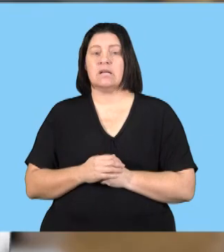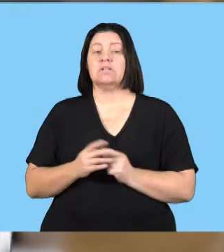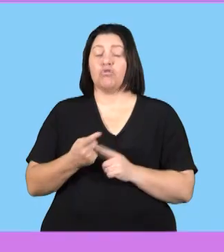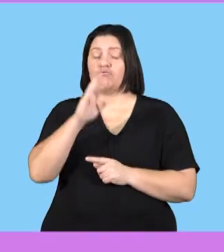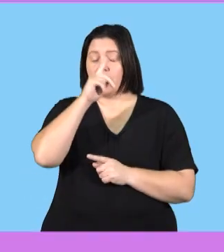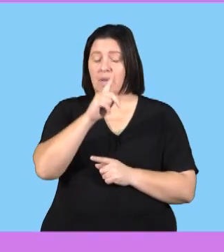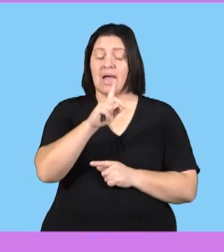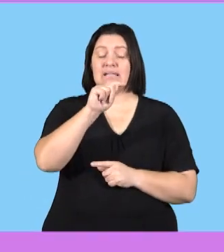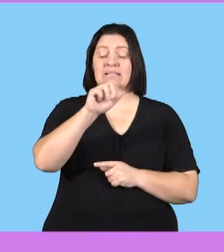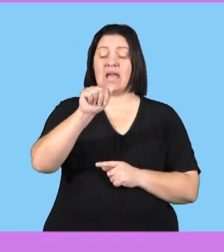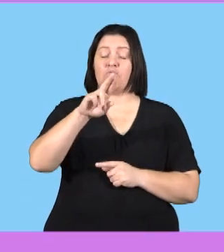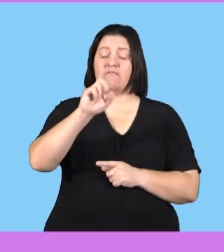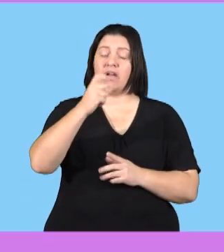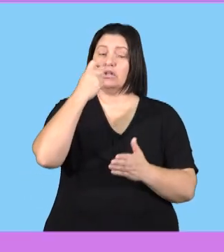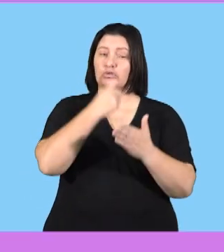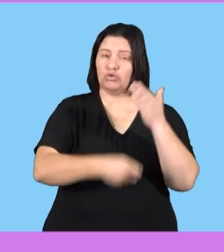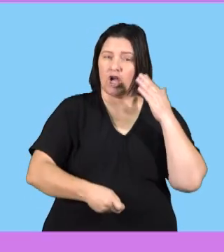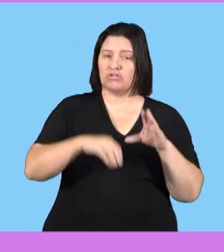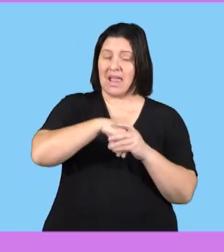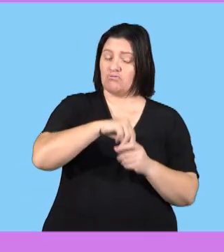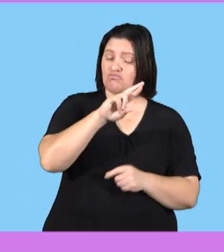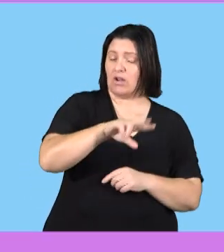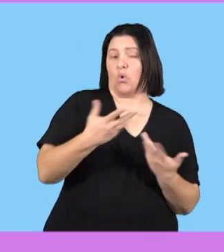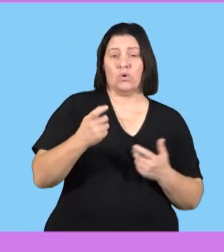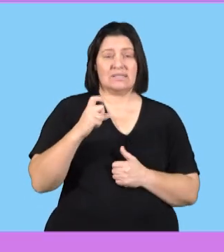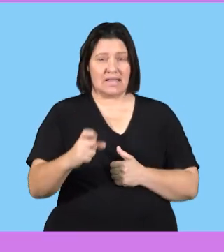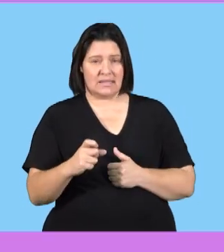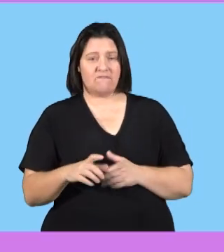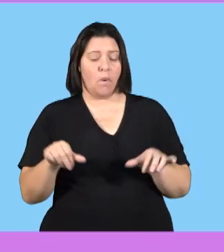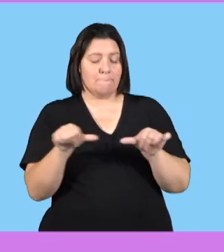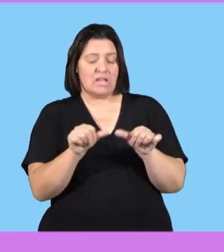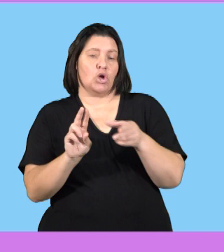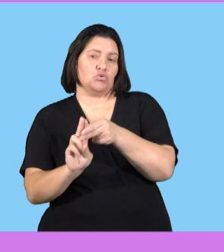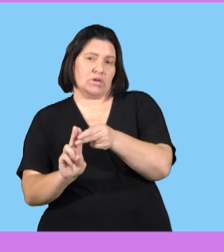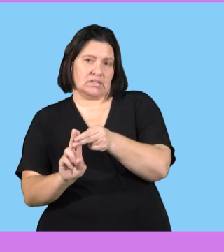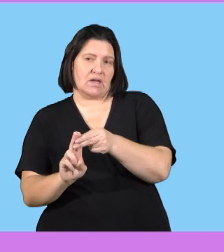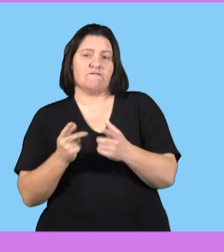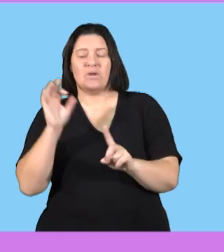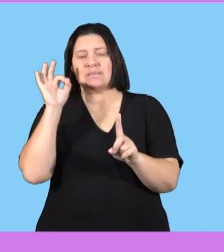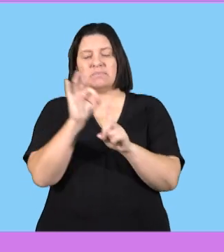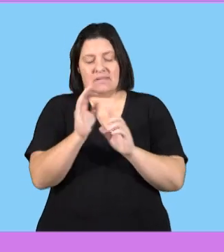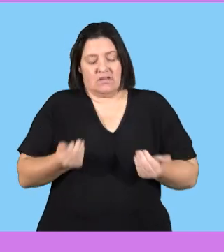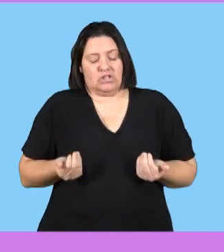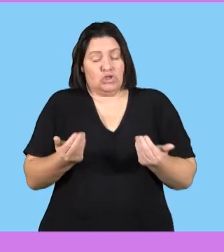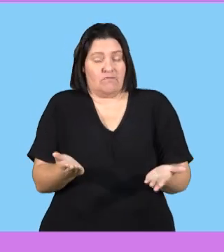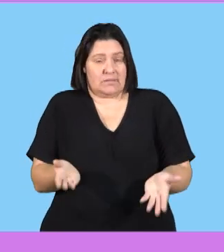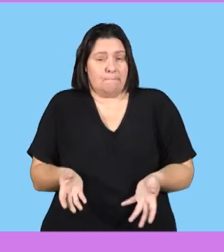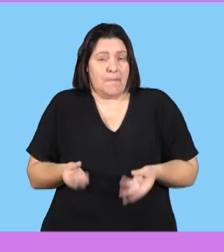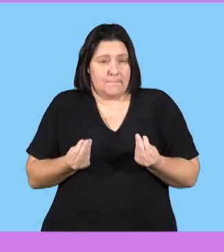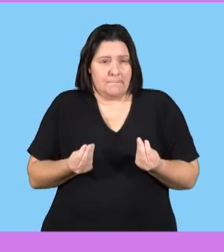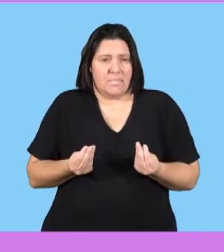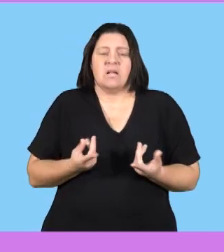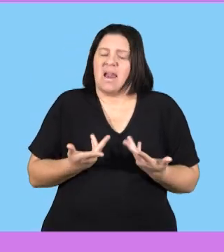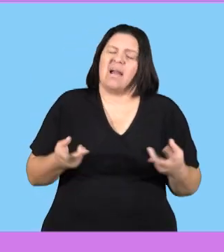you. Remember, we said the tariff is the charge in rand or cents per measuring unit for a specific service,